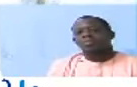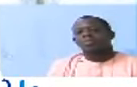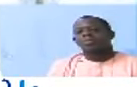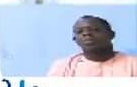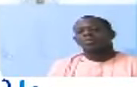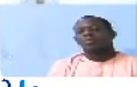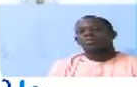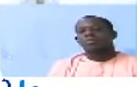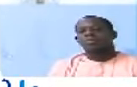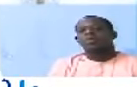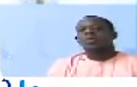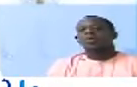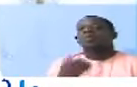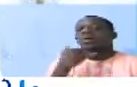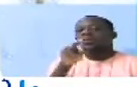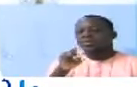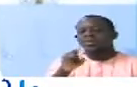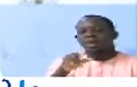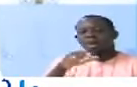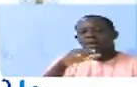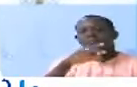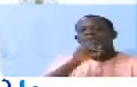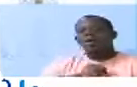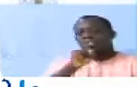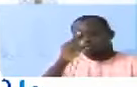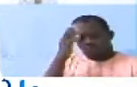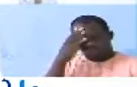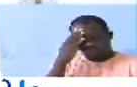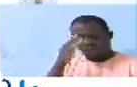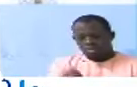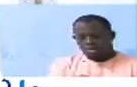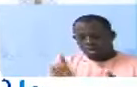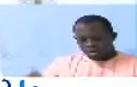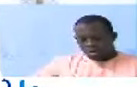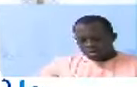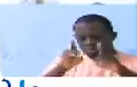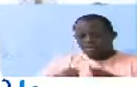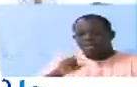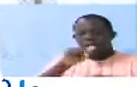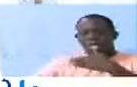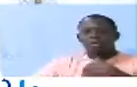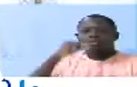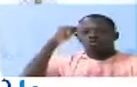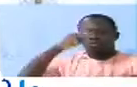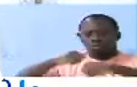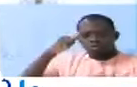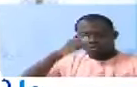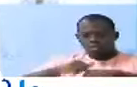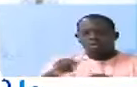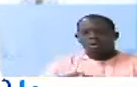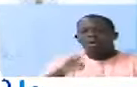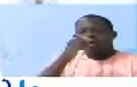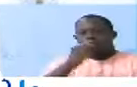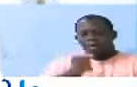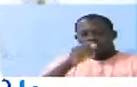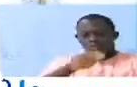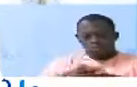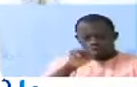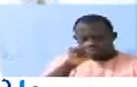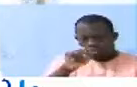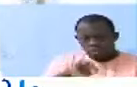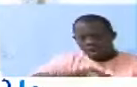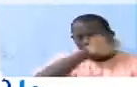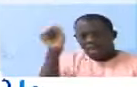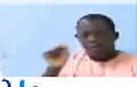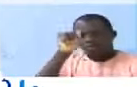know, did he participate in the tortures that were meted out on you and your